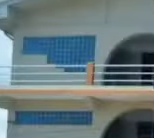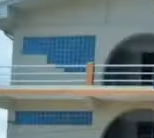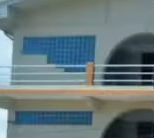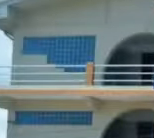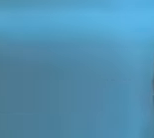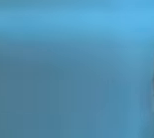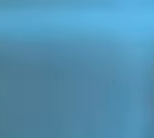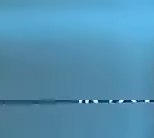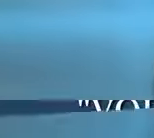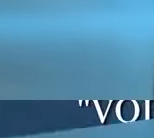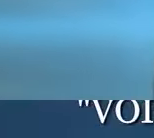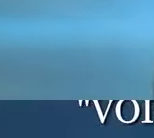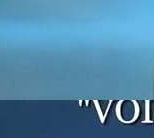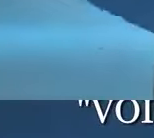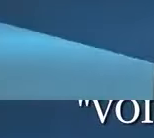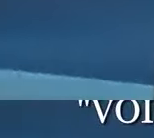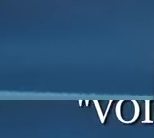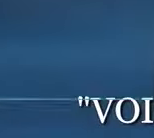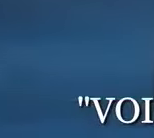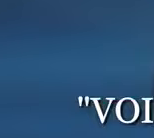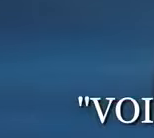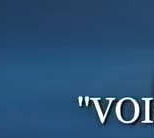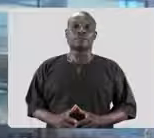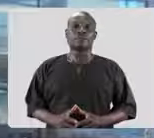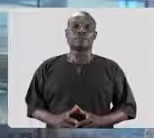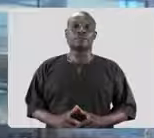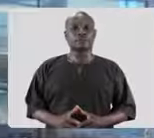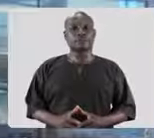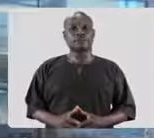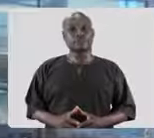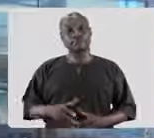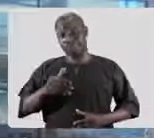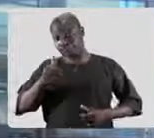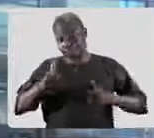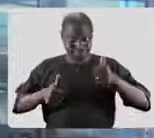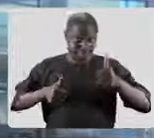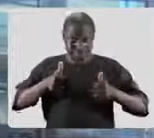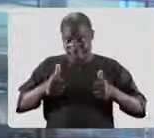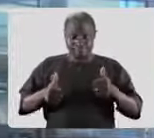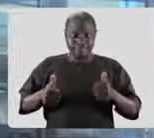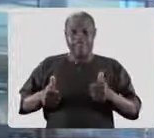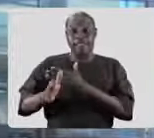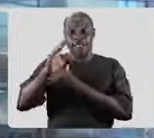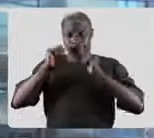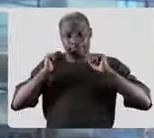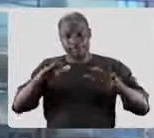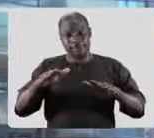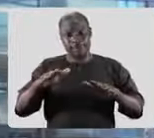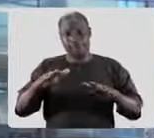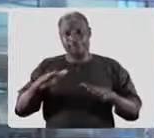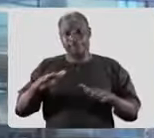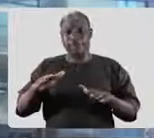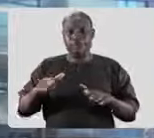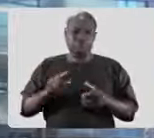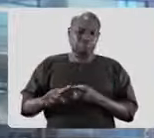great might. There is a God. Good morning. Aradin Shrao. Sir, and then so,